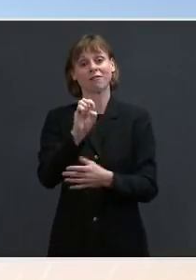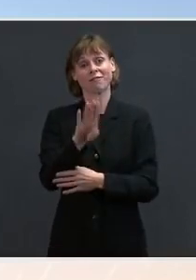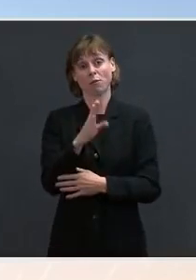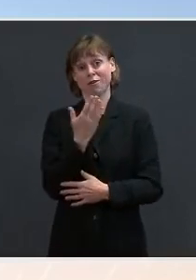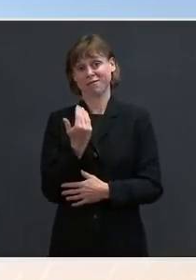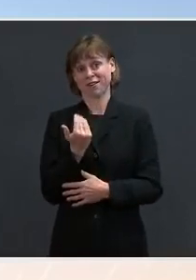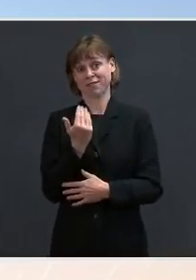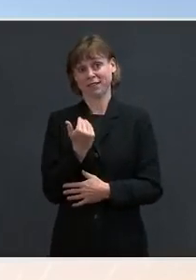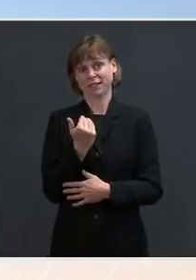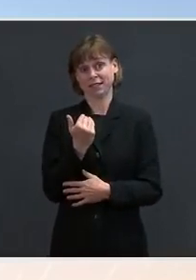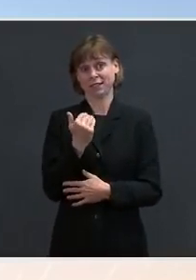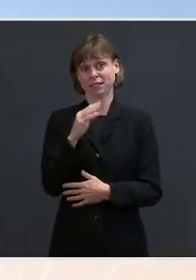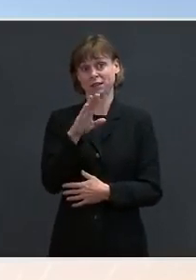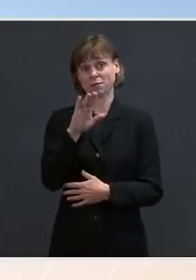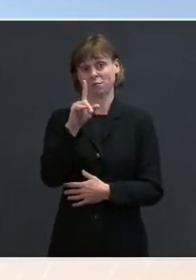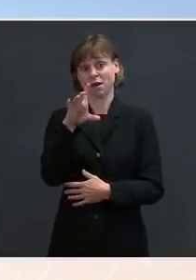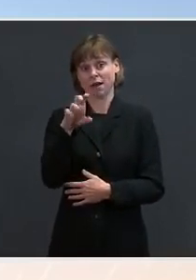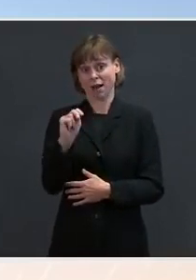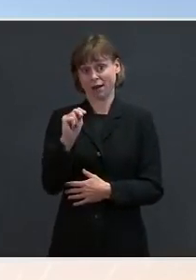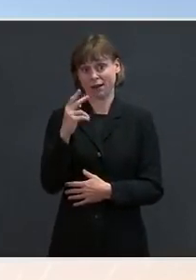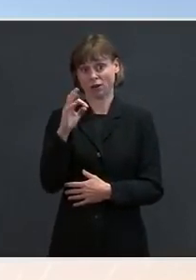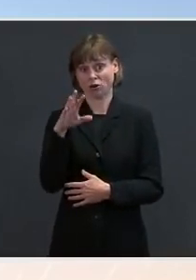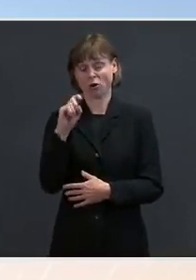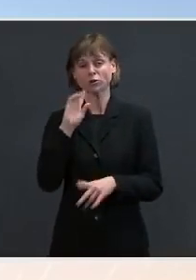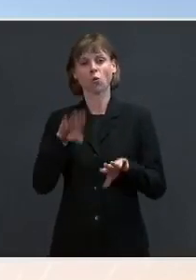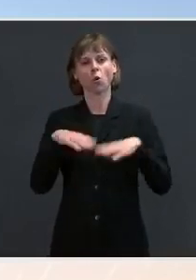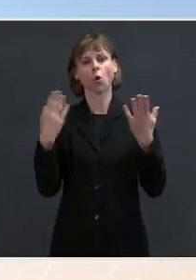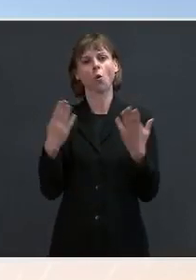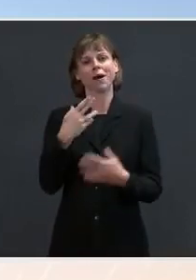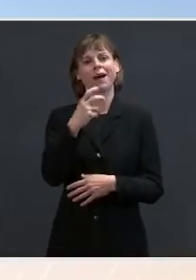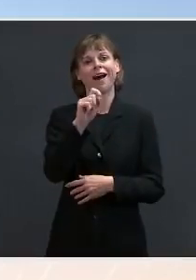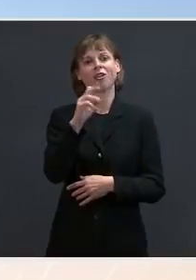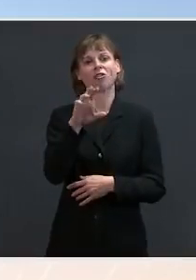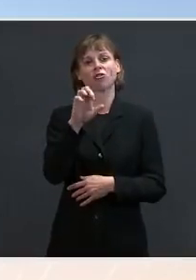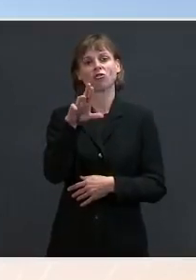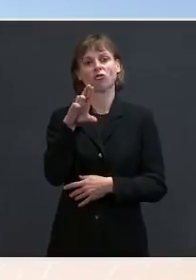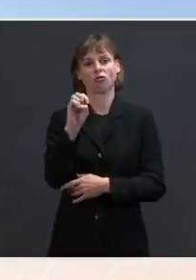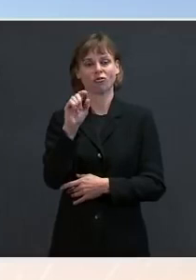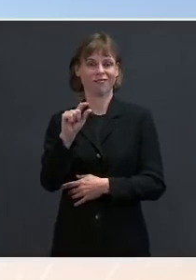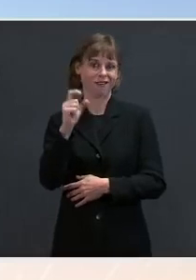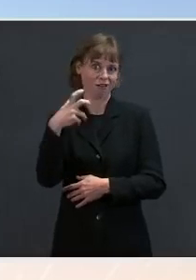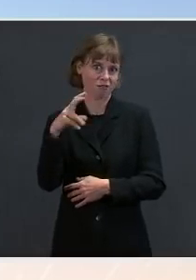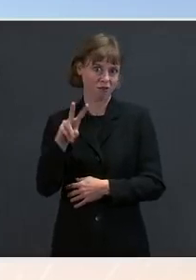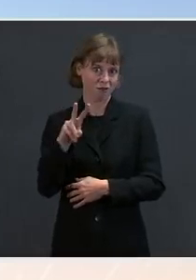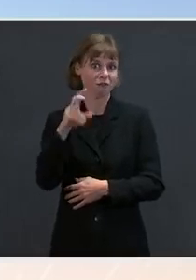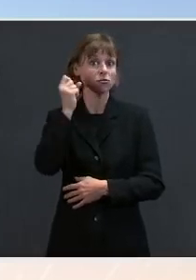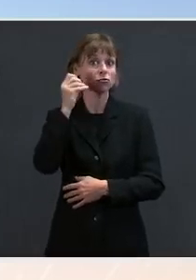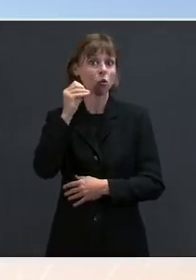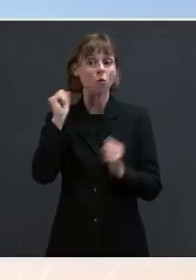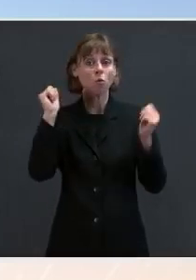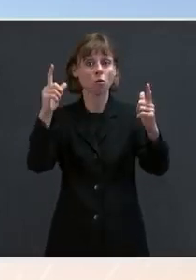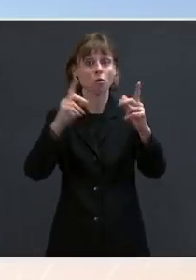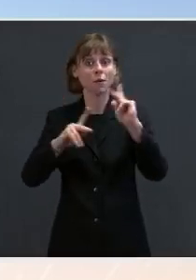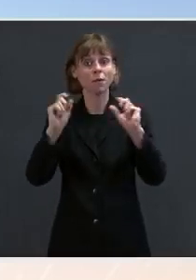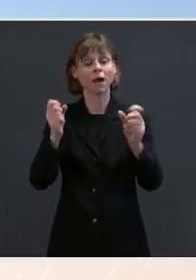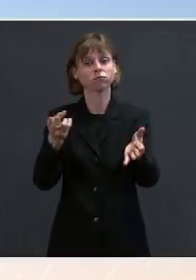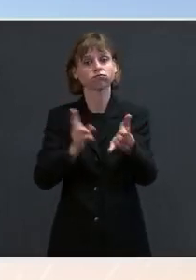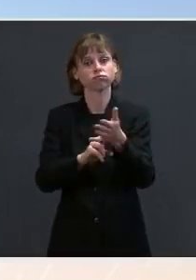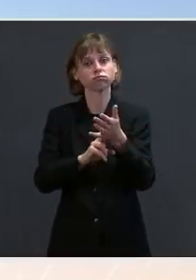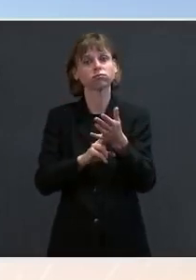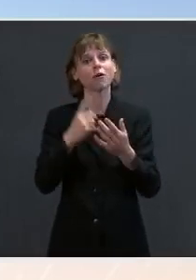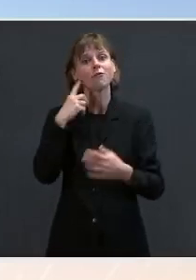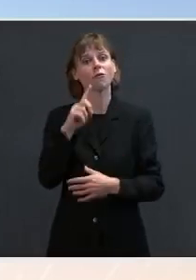administration opened healthcare.gov for 3 months to provide all Americans the opportunity to sign up for health insurance through a